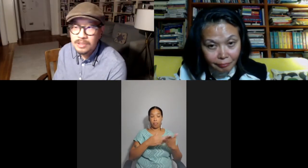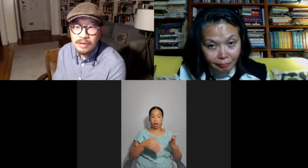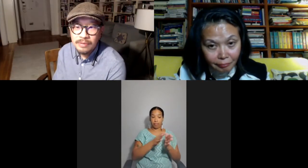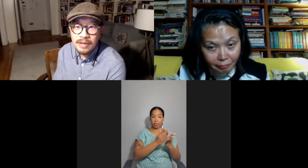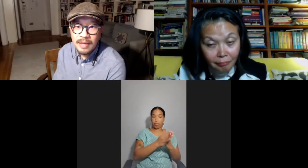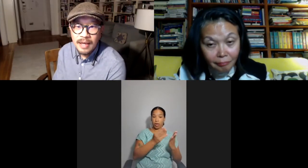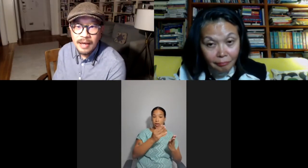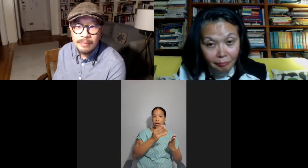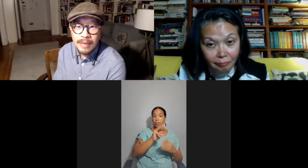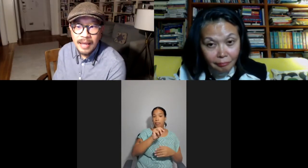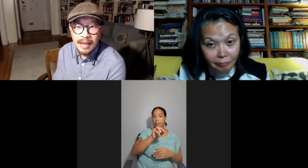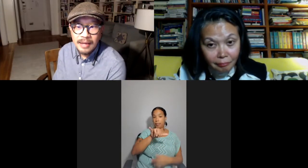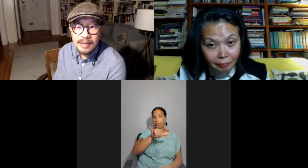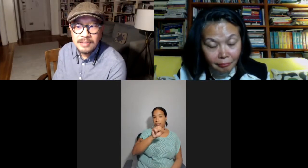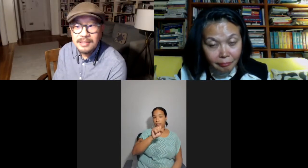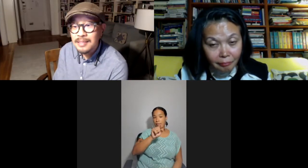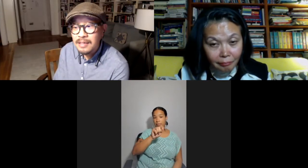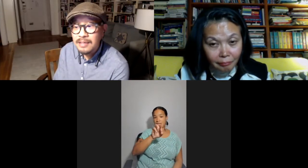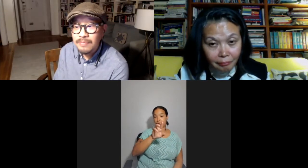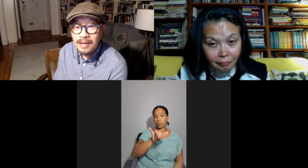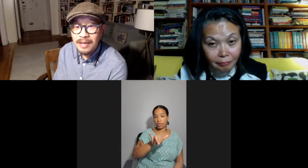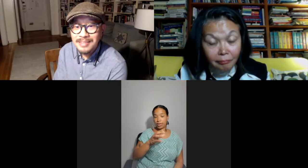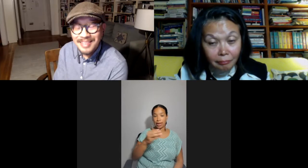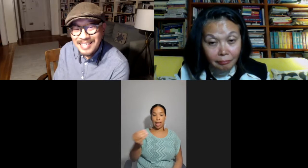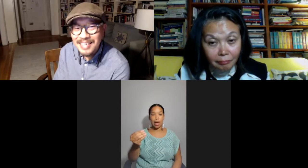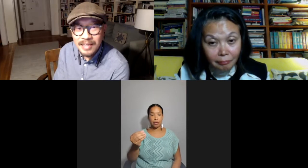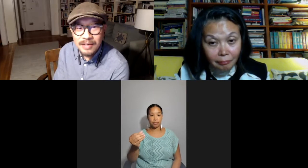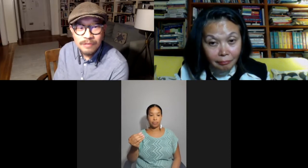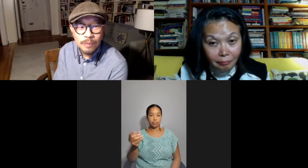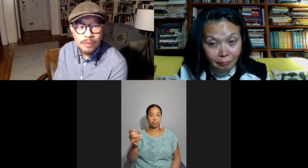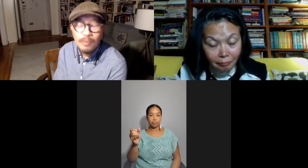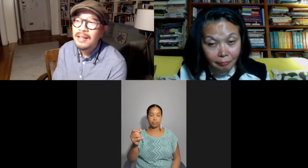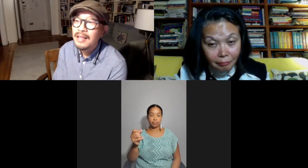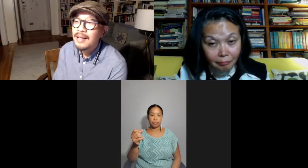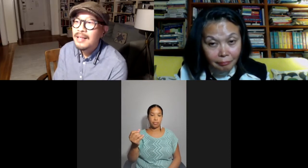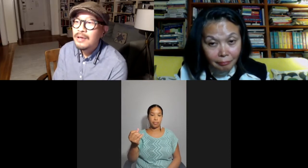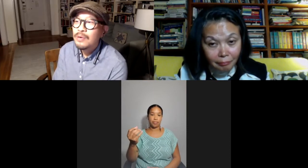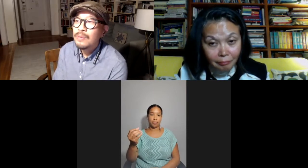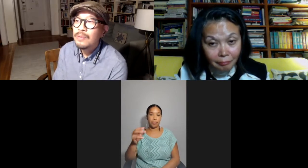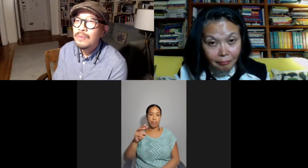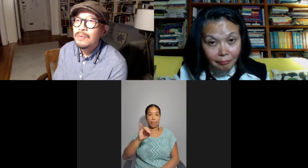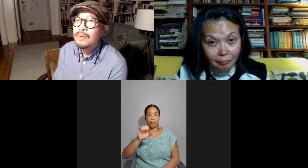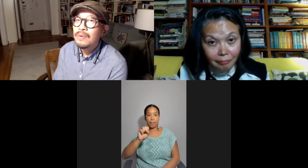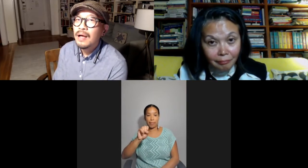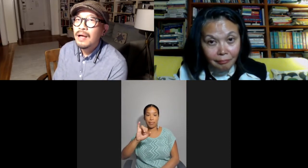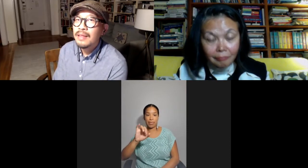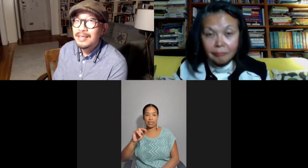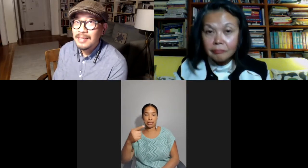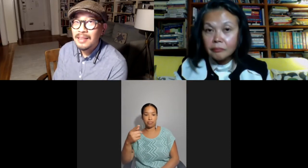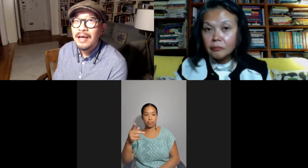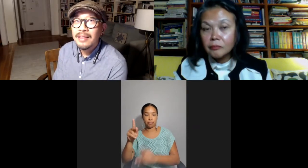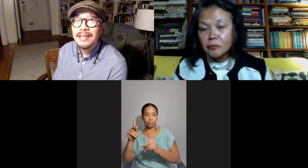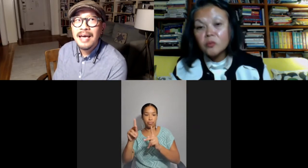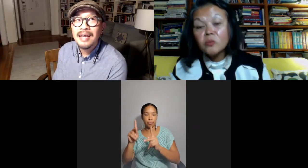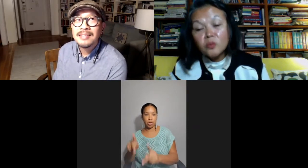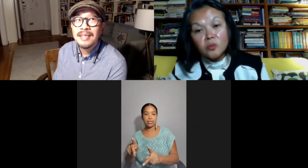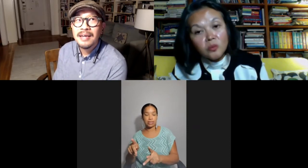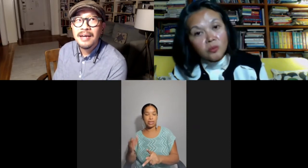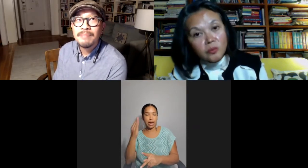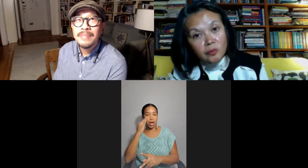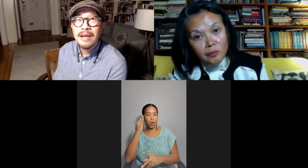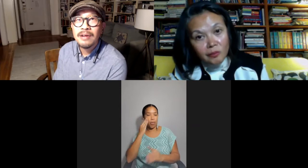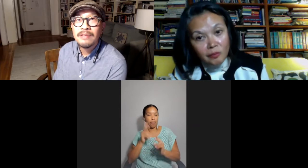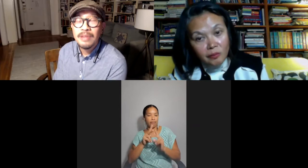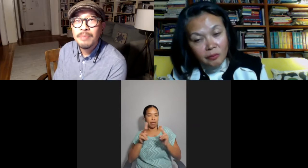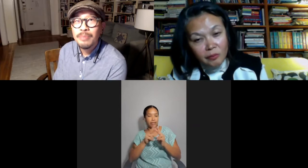trope and genre, and it's seductive because that's kind of, well, that's a lot. That is